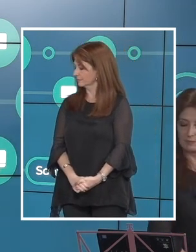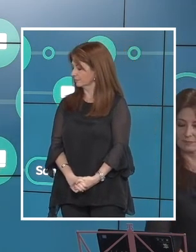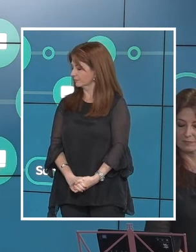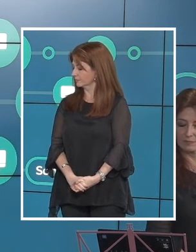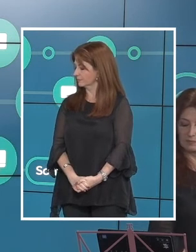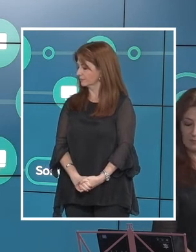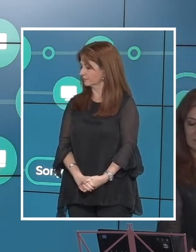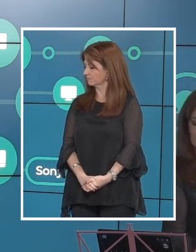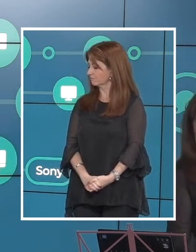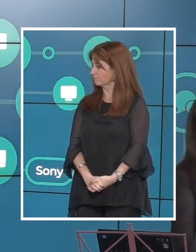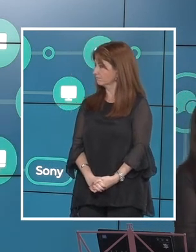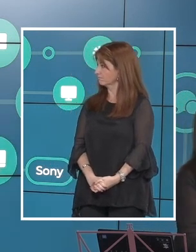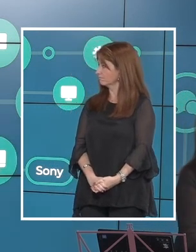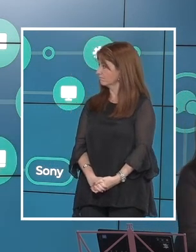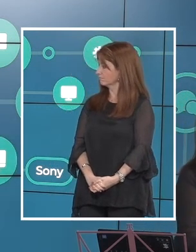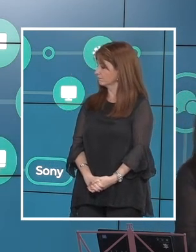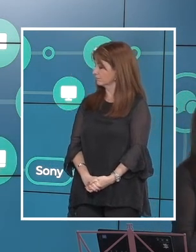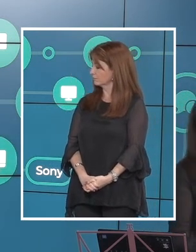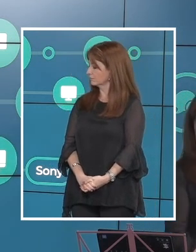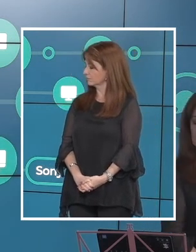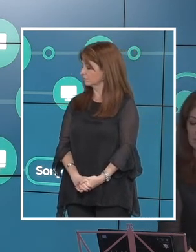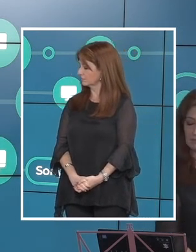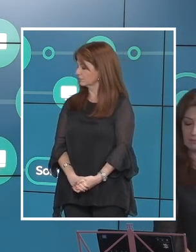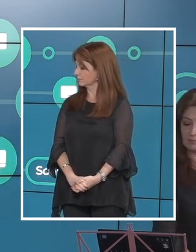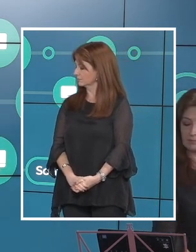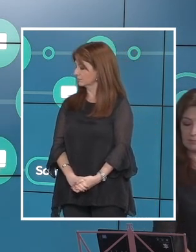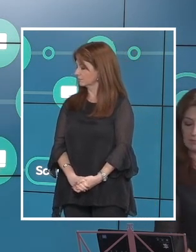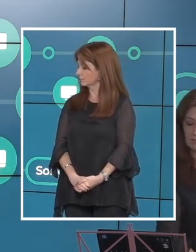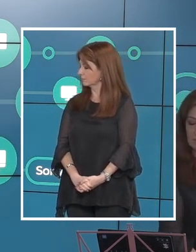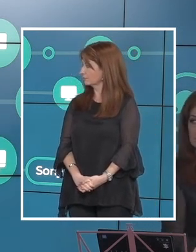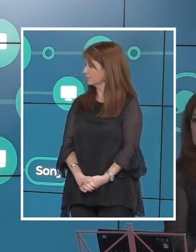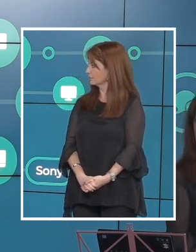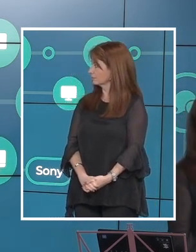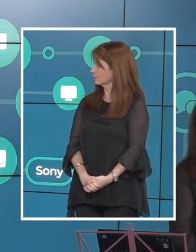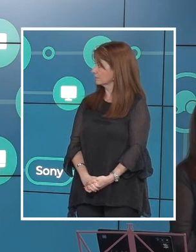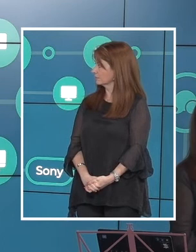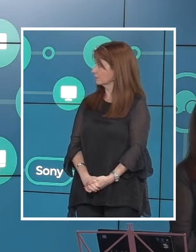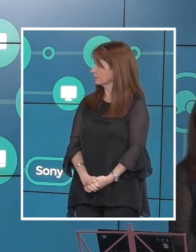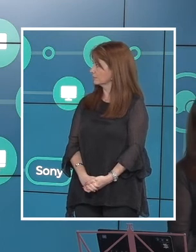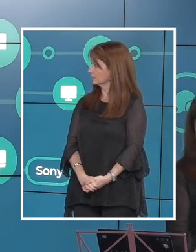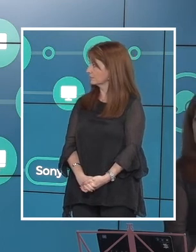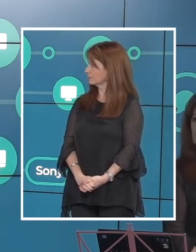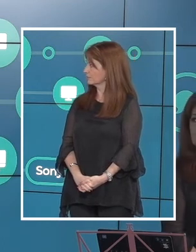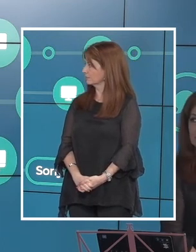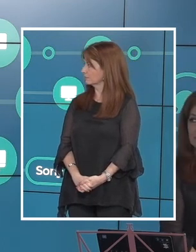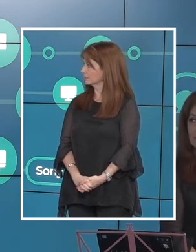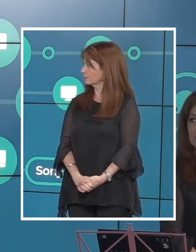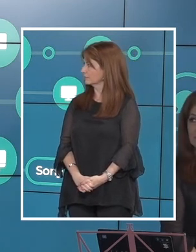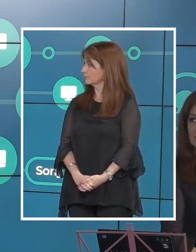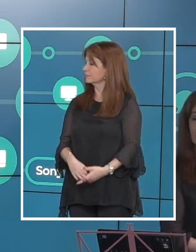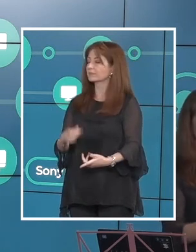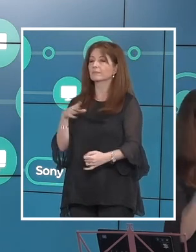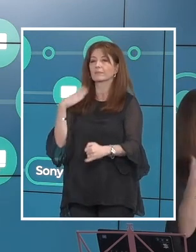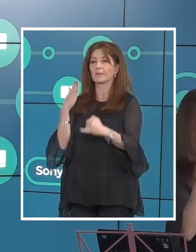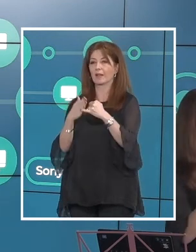No? Oh, well. It's been correct. It's at Sam Soloway. Thanks for tweeting at me. I appreciate it. And a final